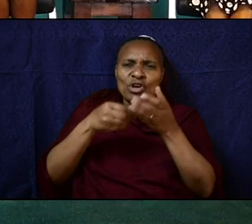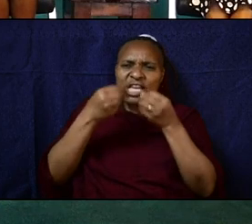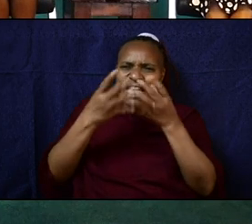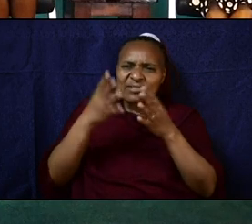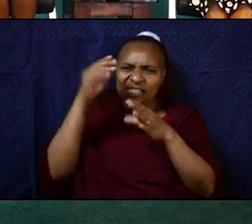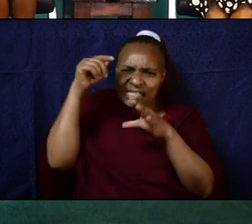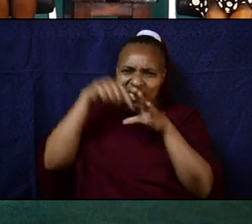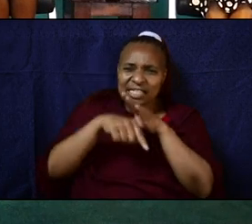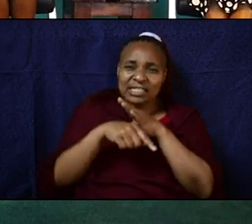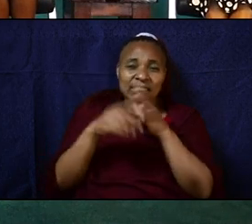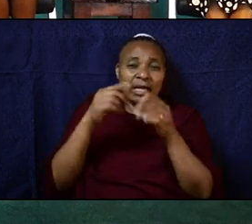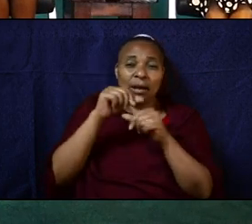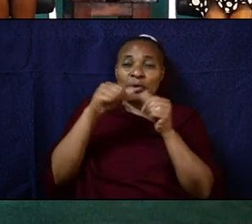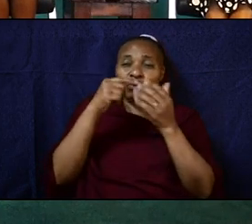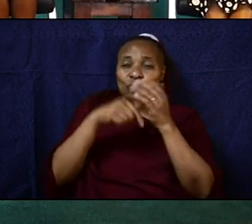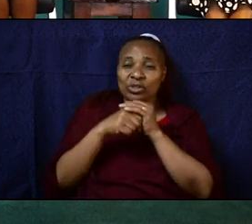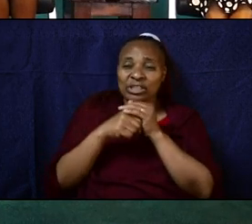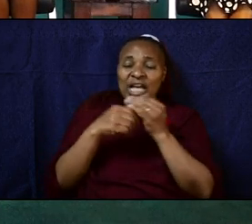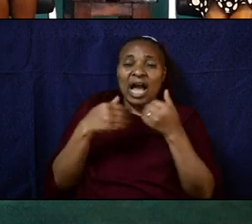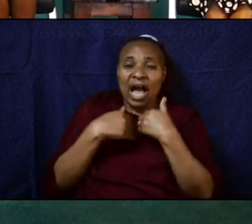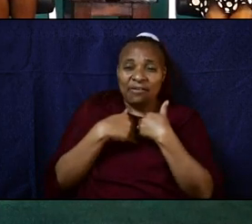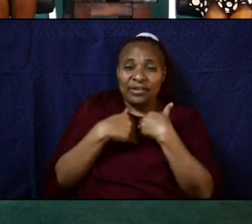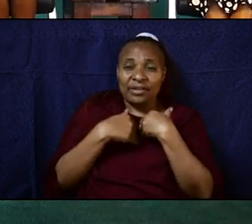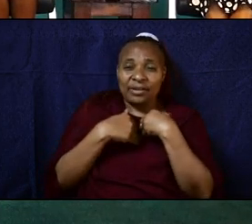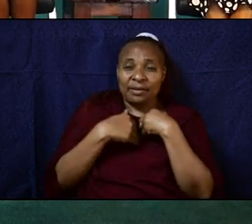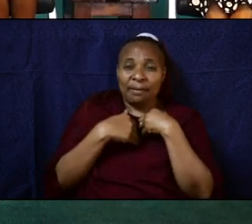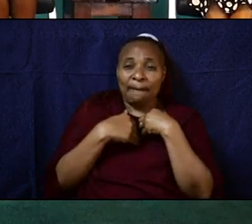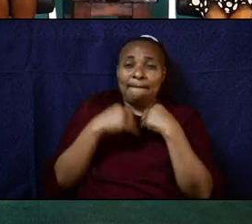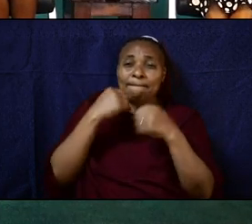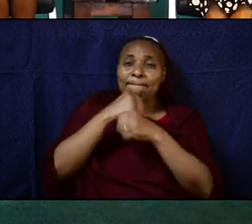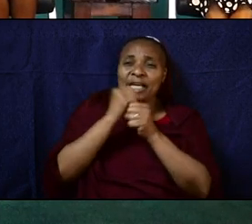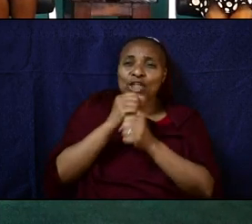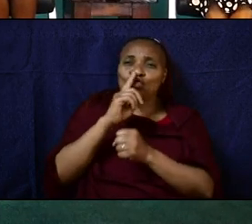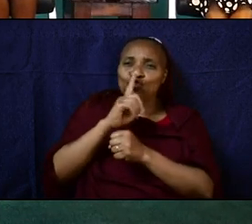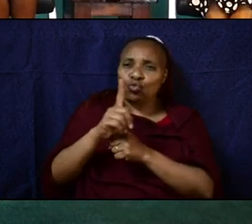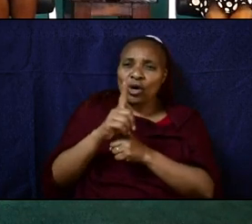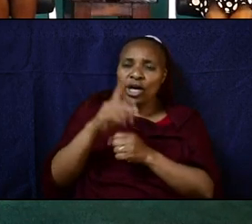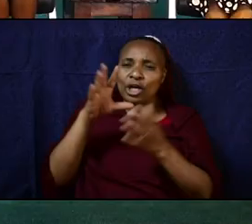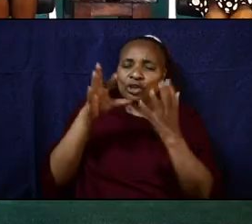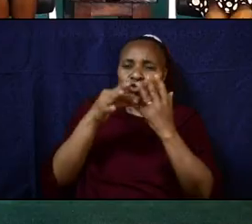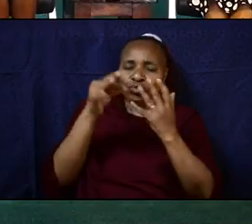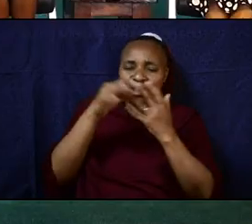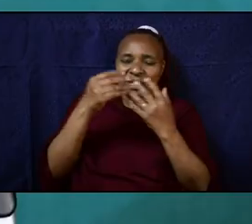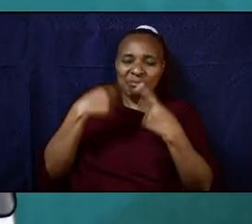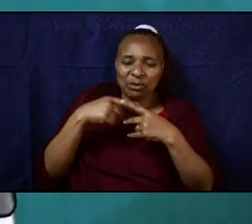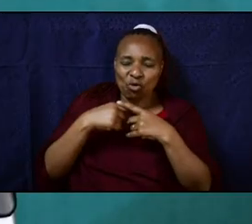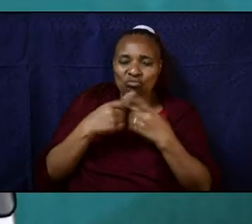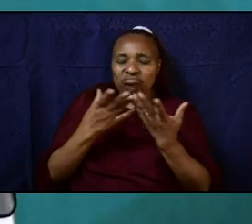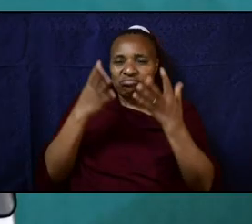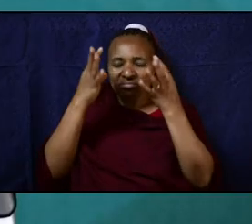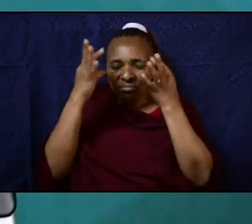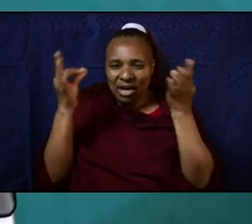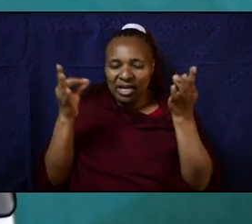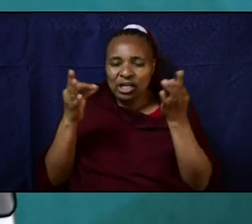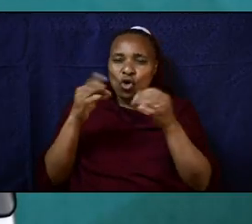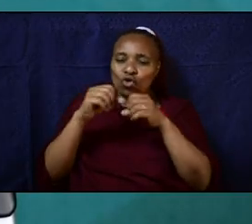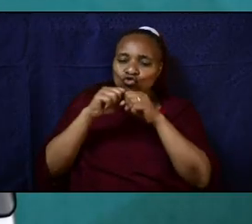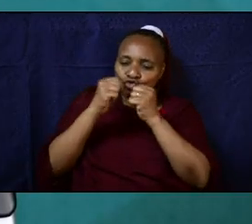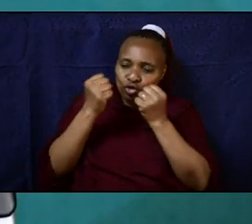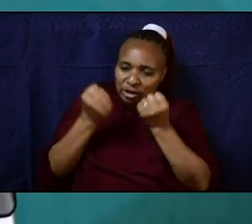this, telling us that making sure that when we're choosing the people we're marrying or people we're associating